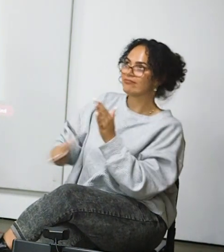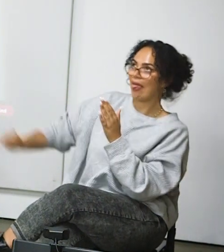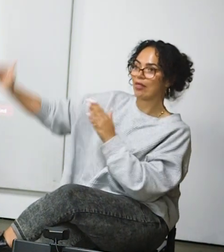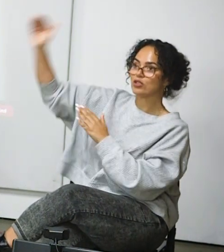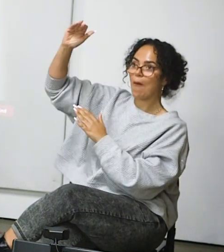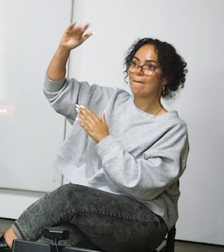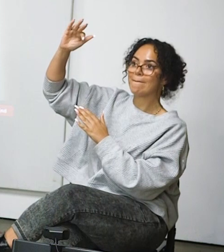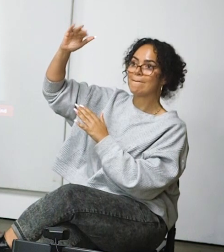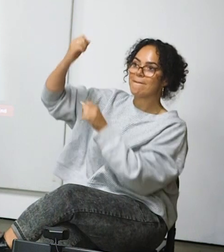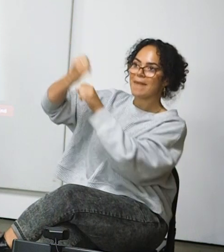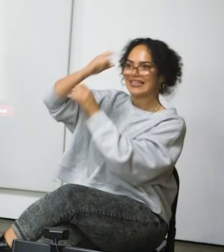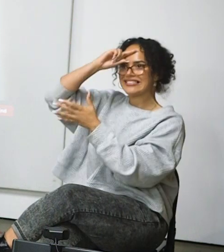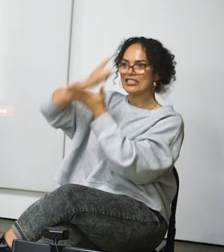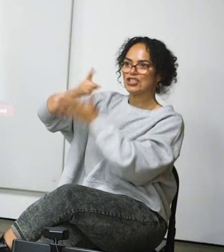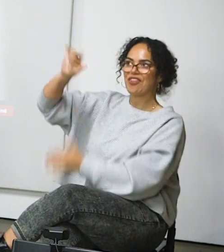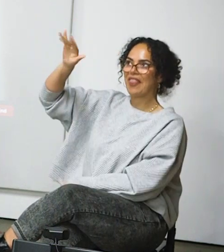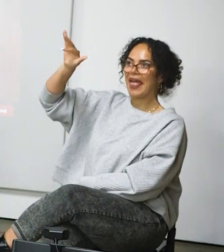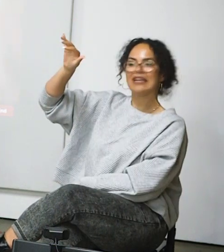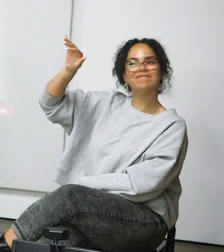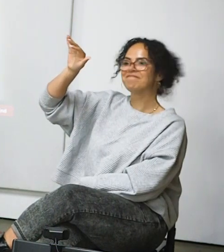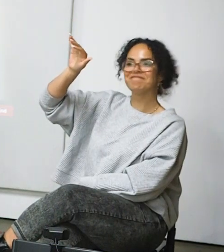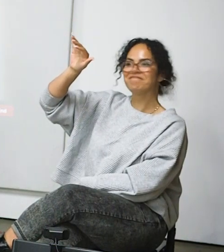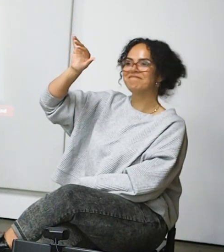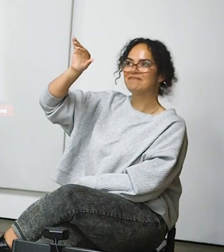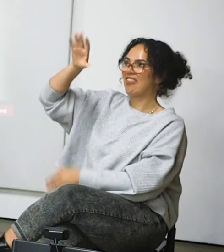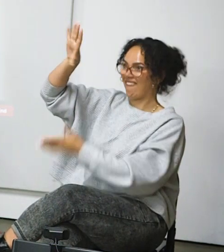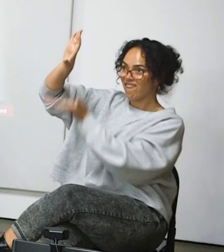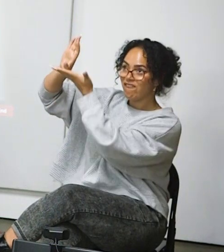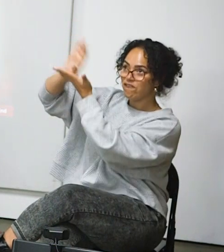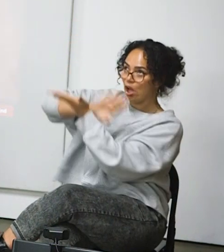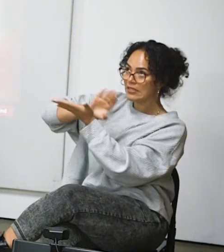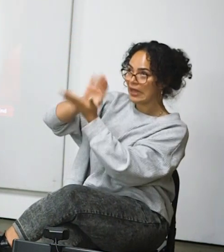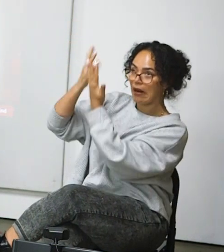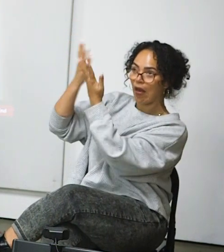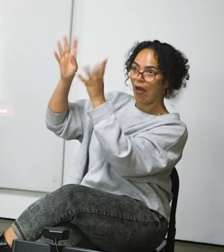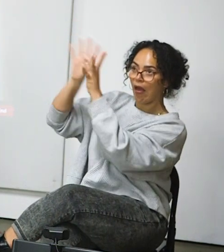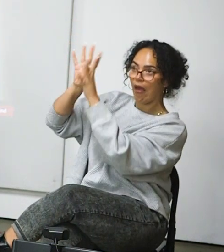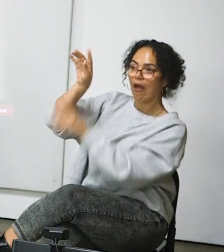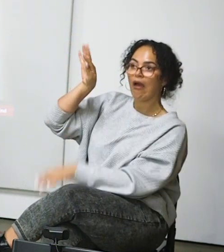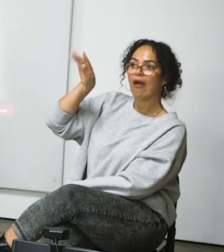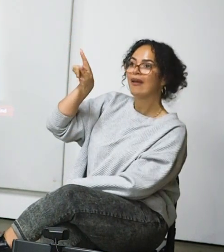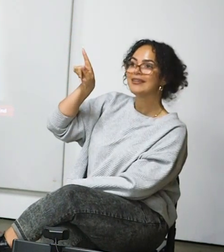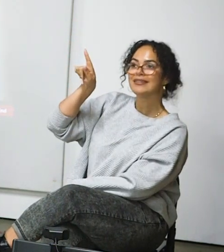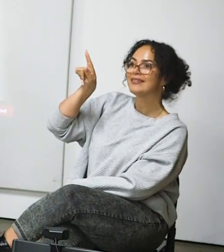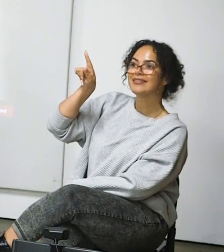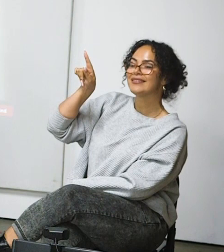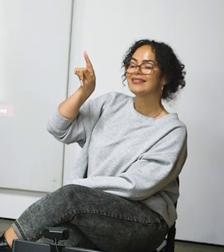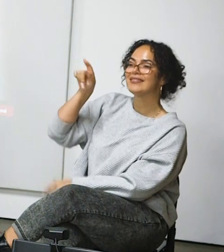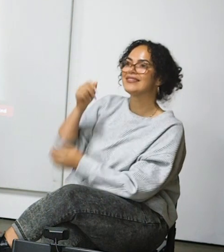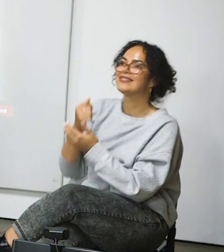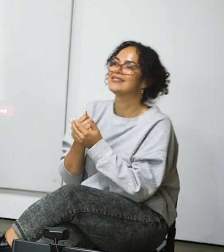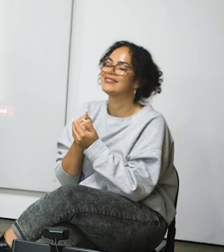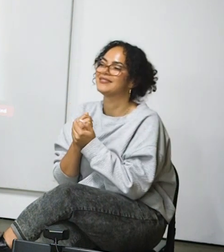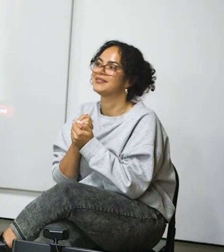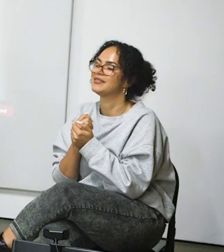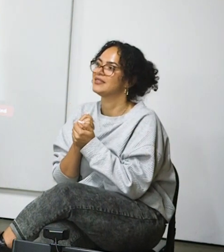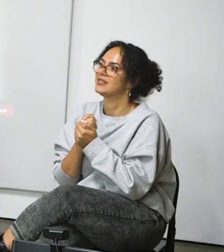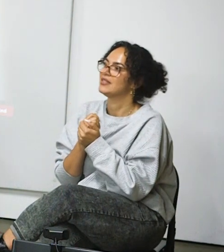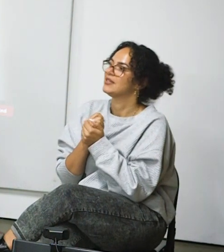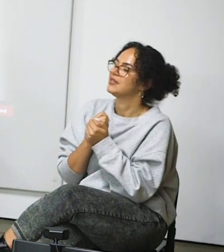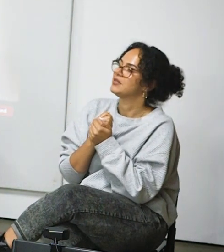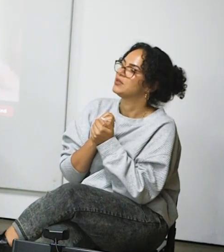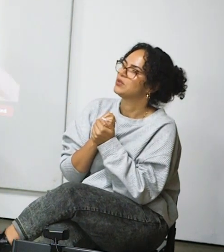so, you know, what the angle that they're coming at from is we're making X, how do we like bolt on